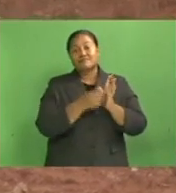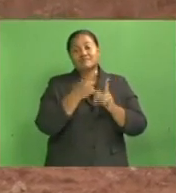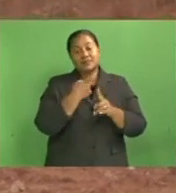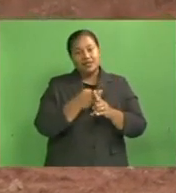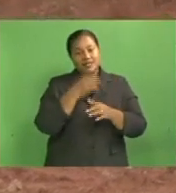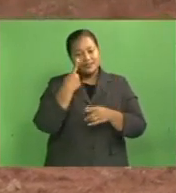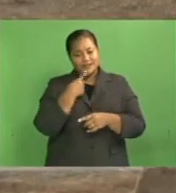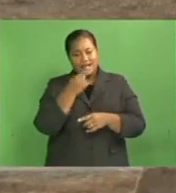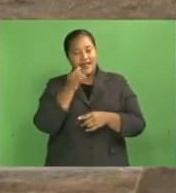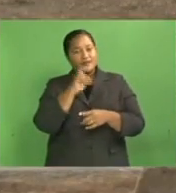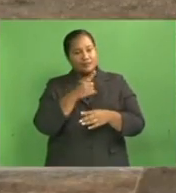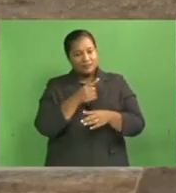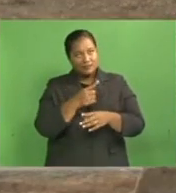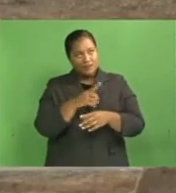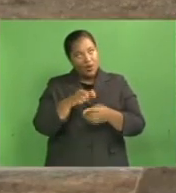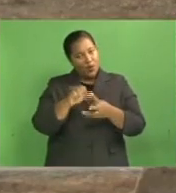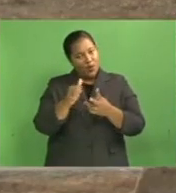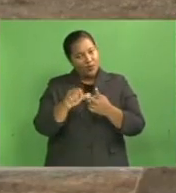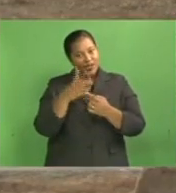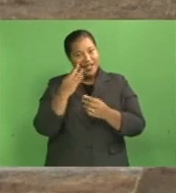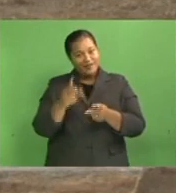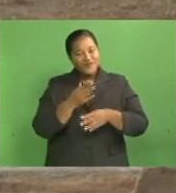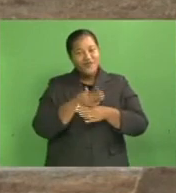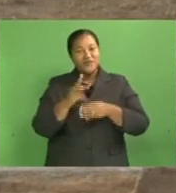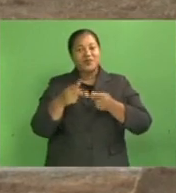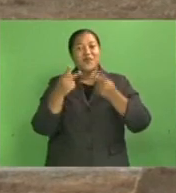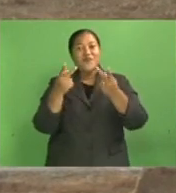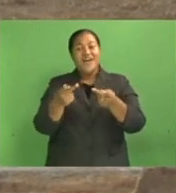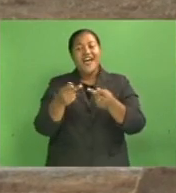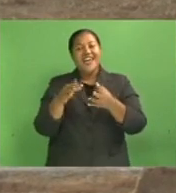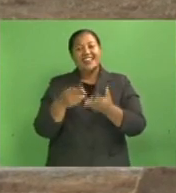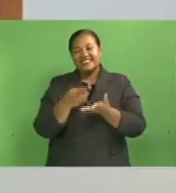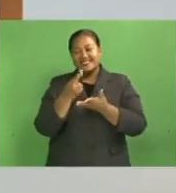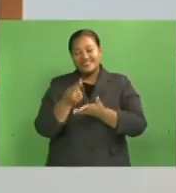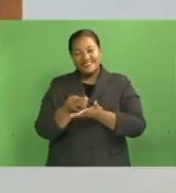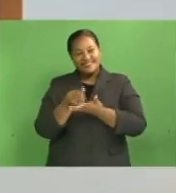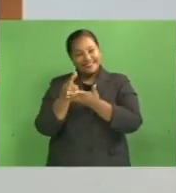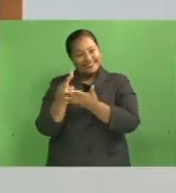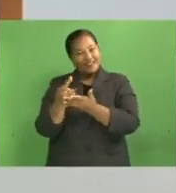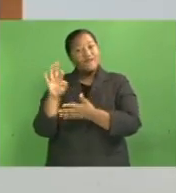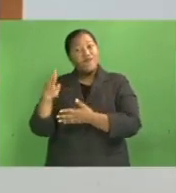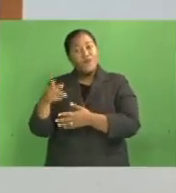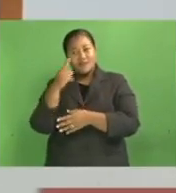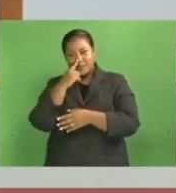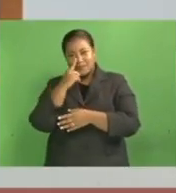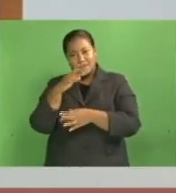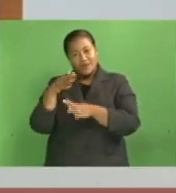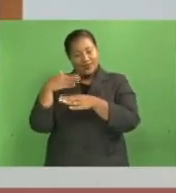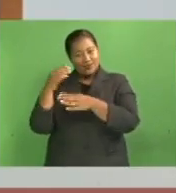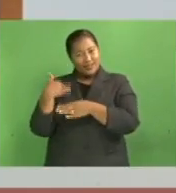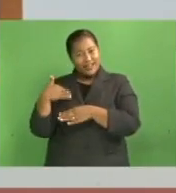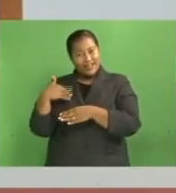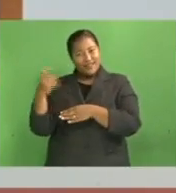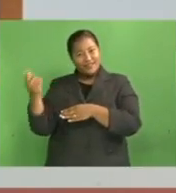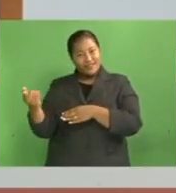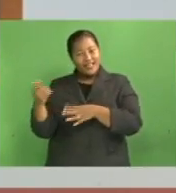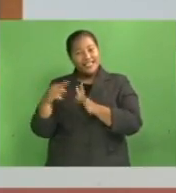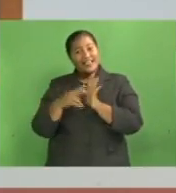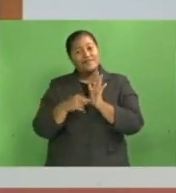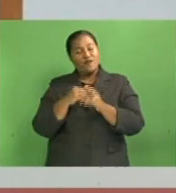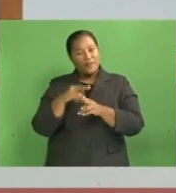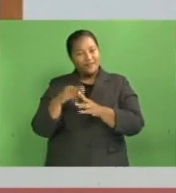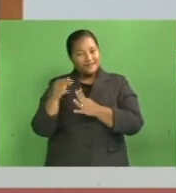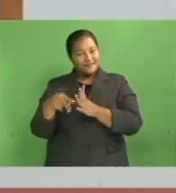also working on providing relief to those living in the informal settlements. But there are other settlements where the work is